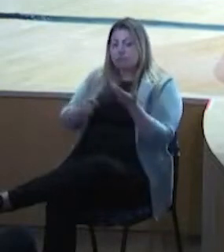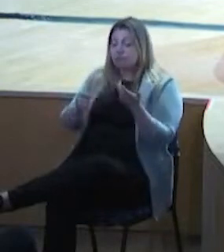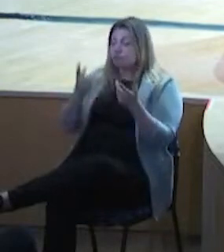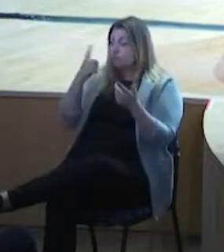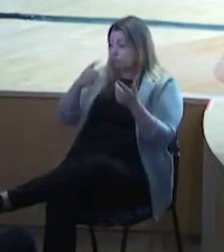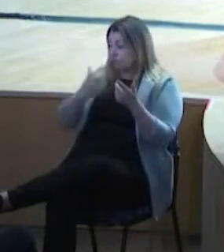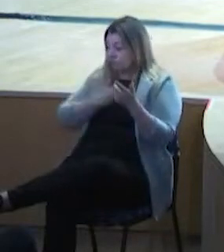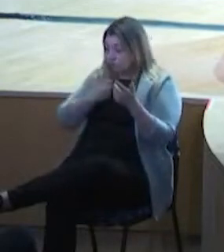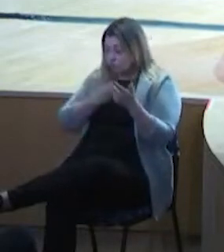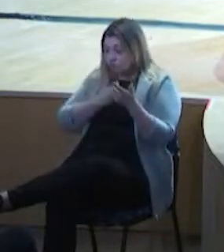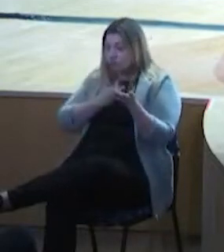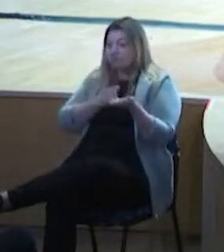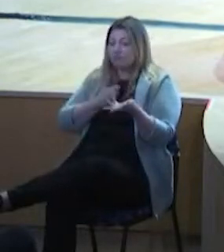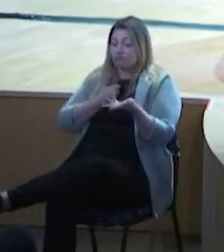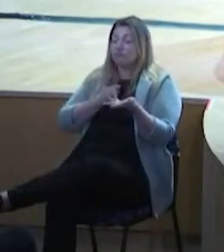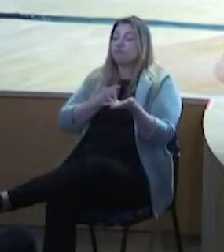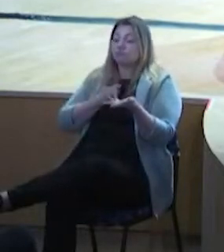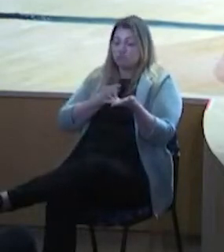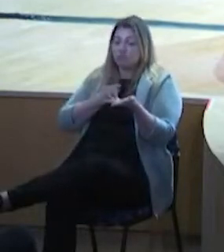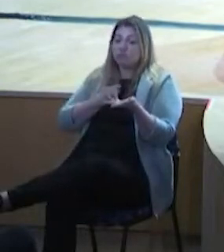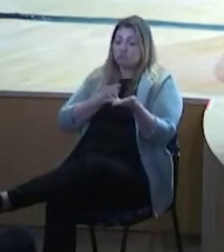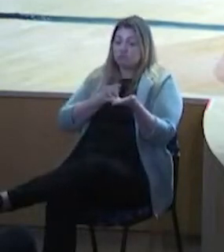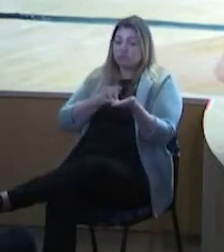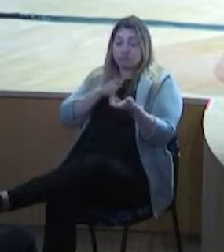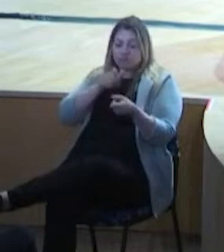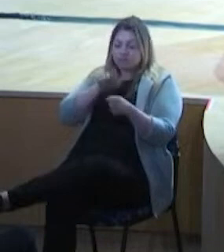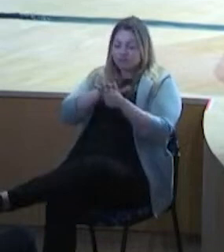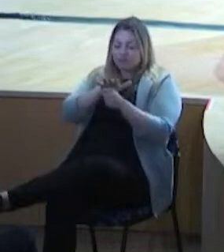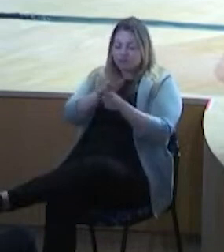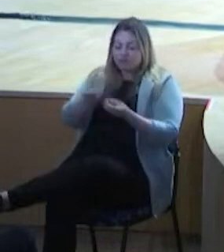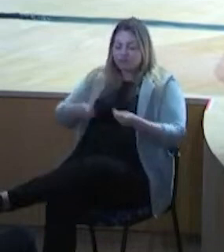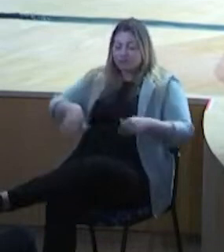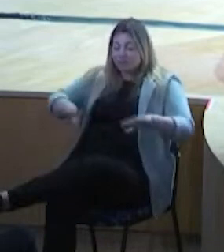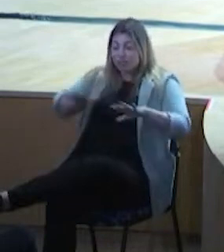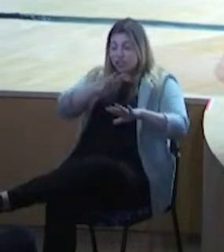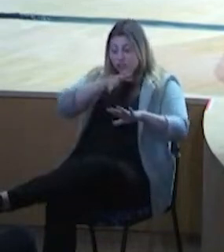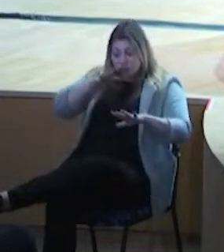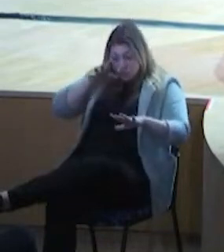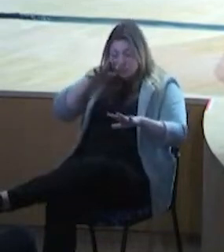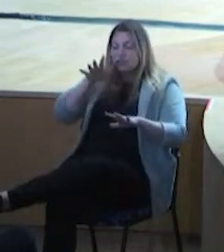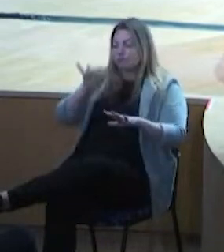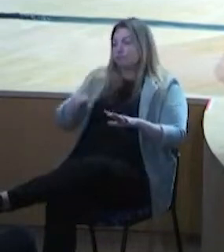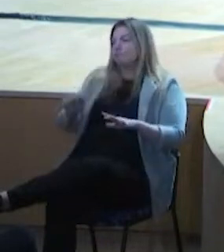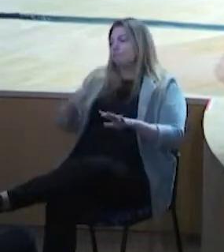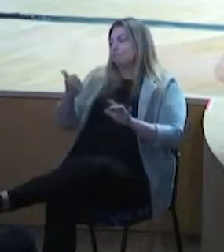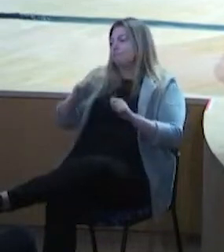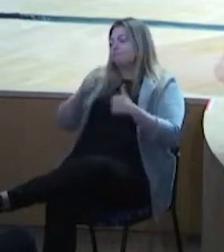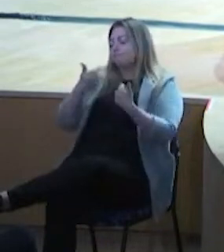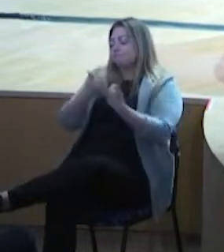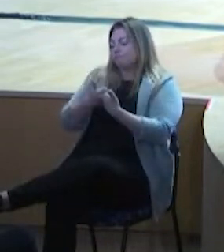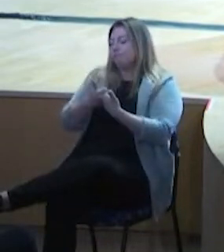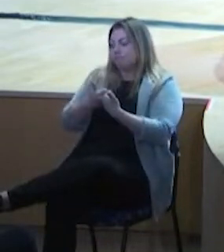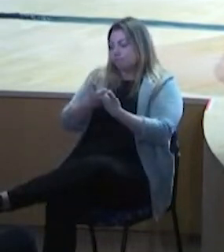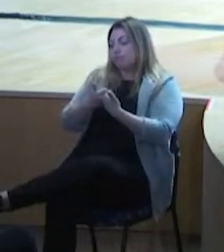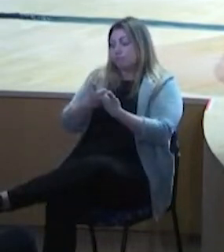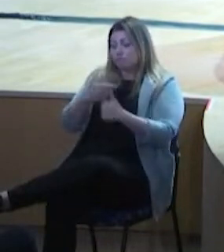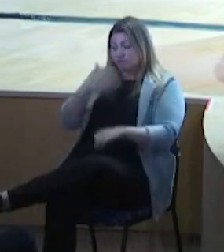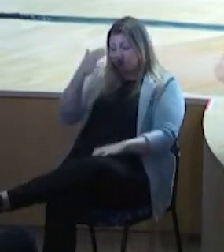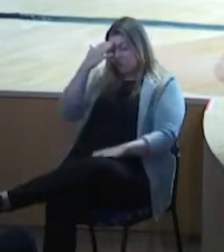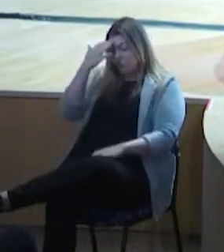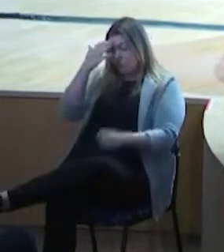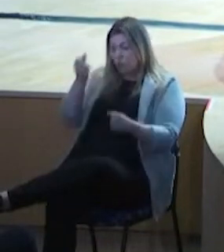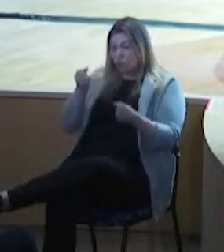myself, lack of land to farm on has also been one of the challenges. And I know a lot